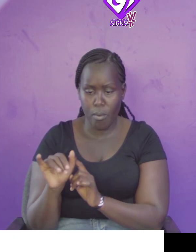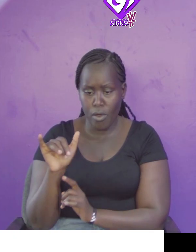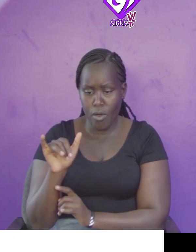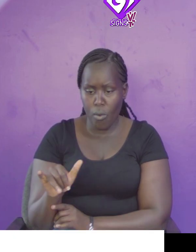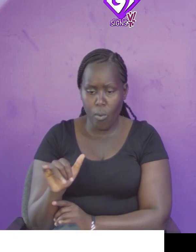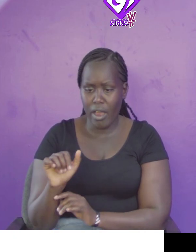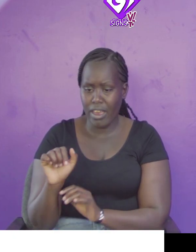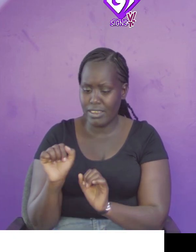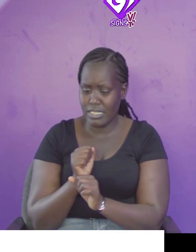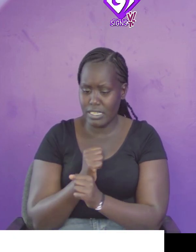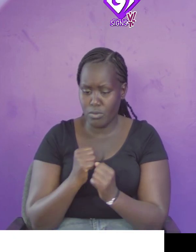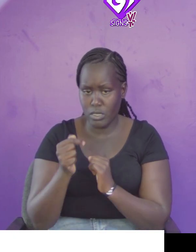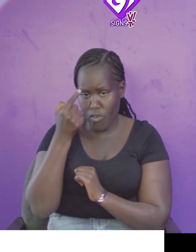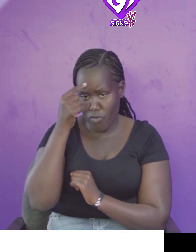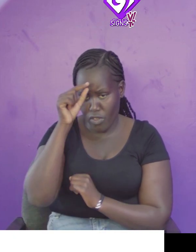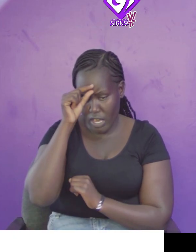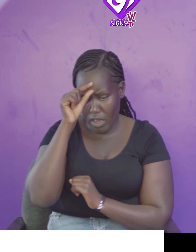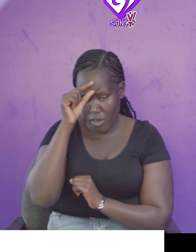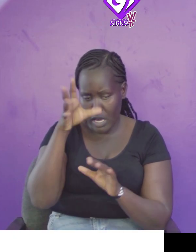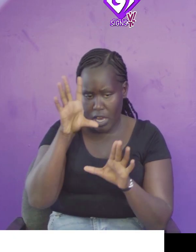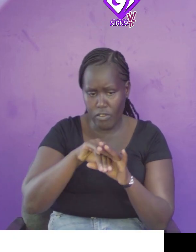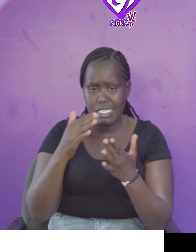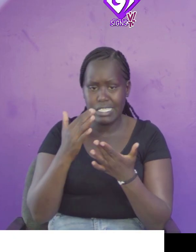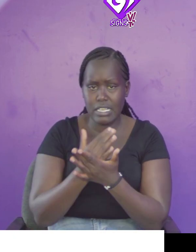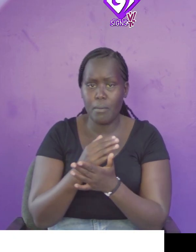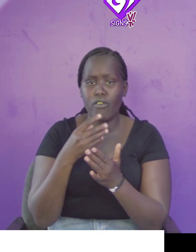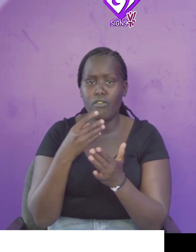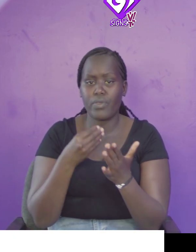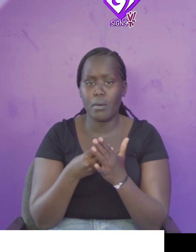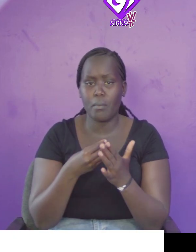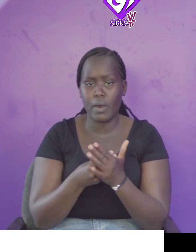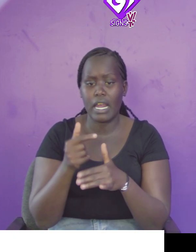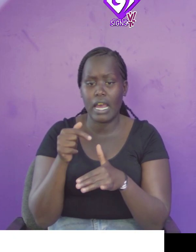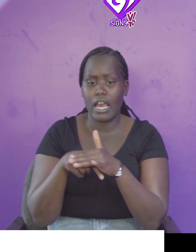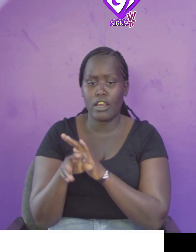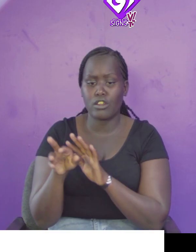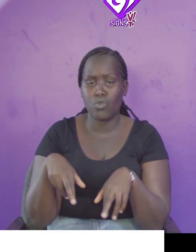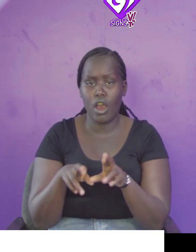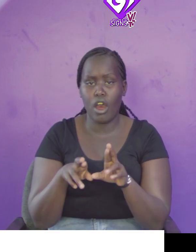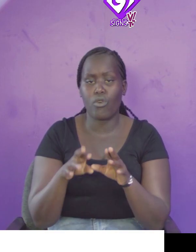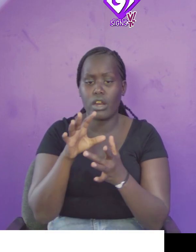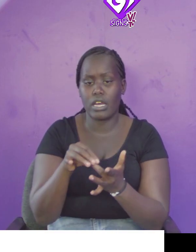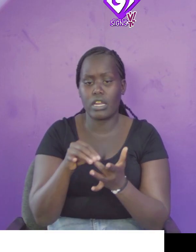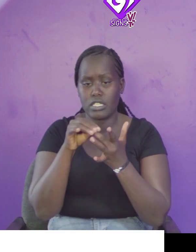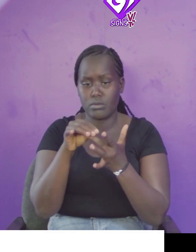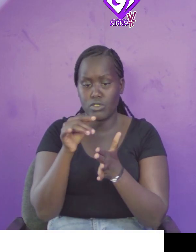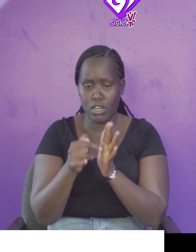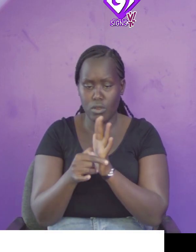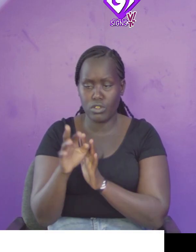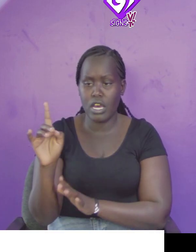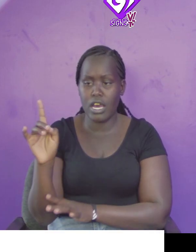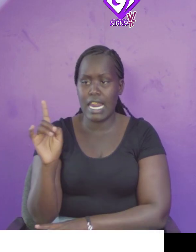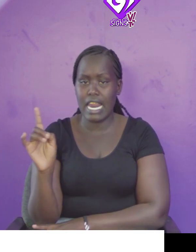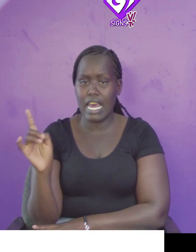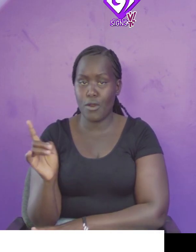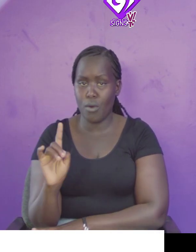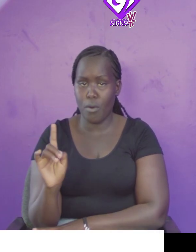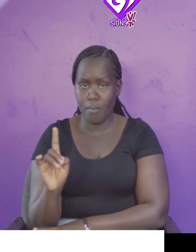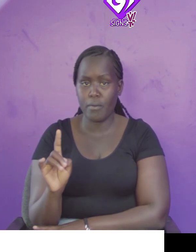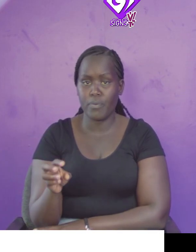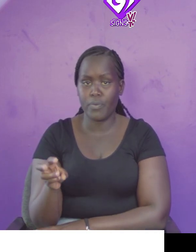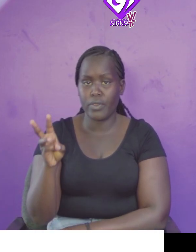government invest some of this money into a road, and especially Nairobi Mau